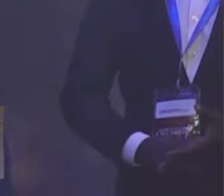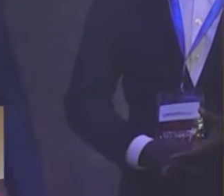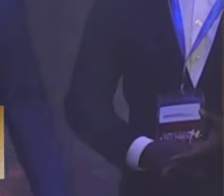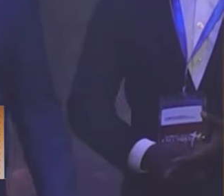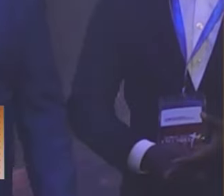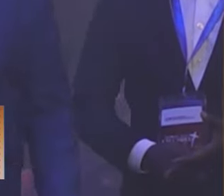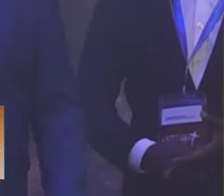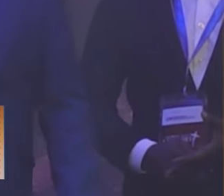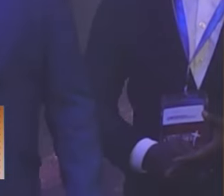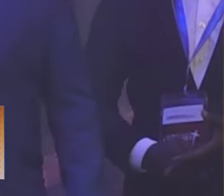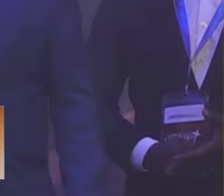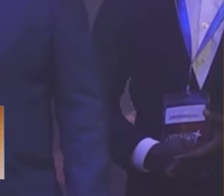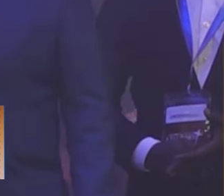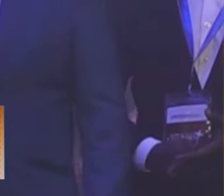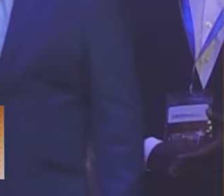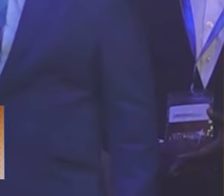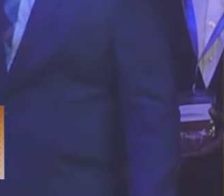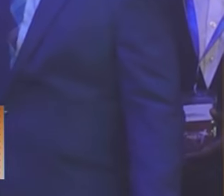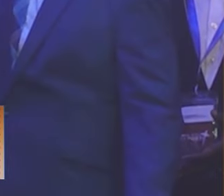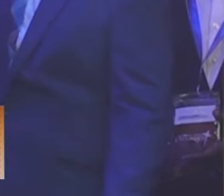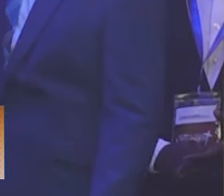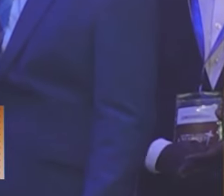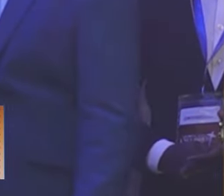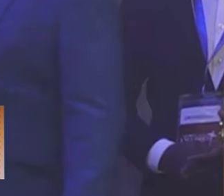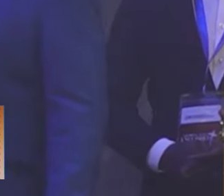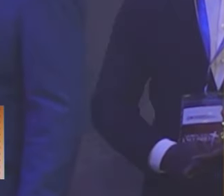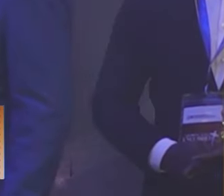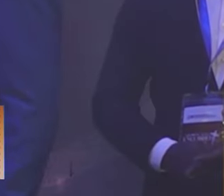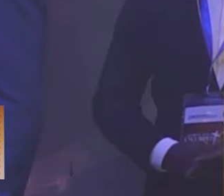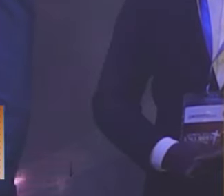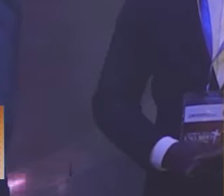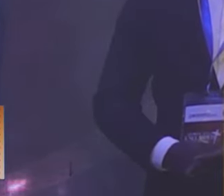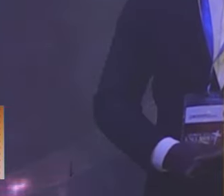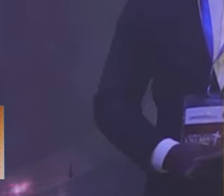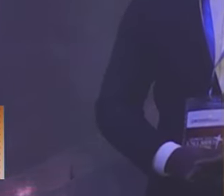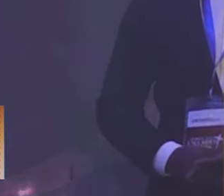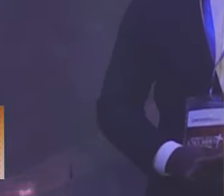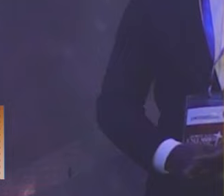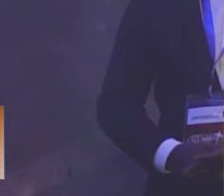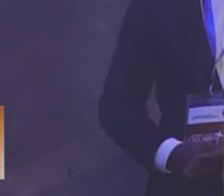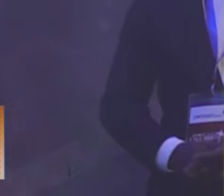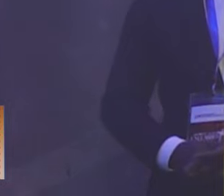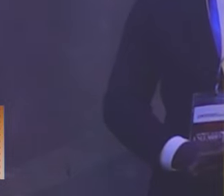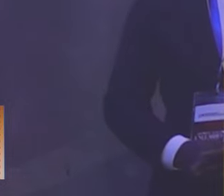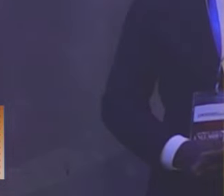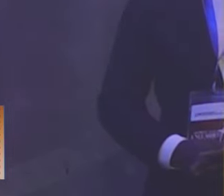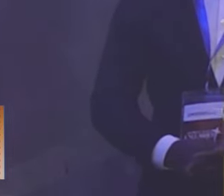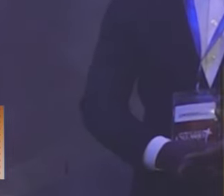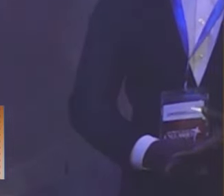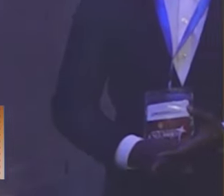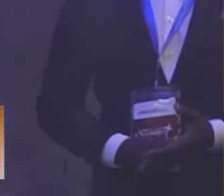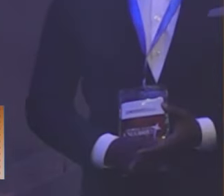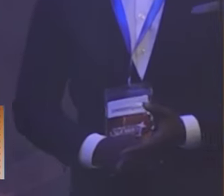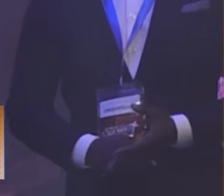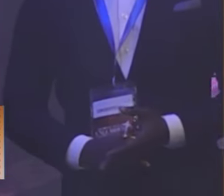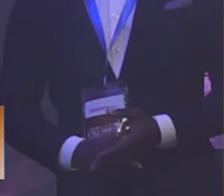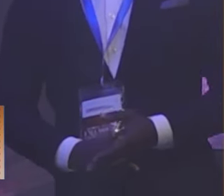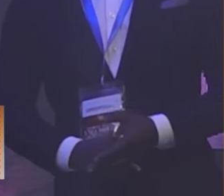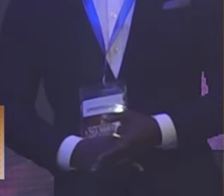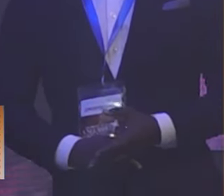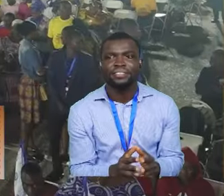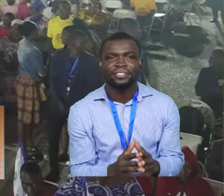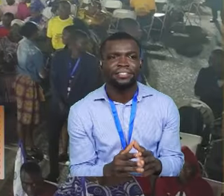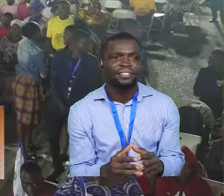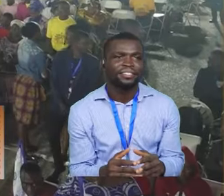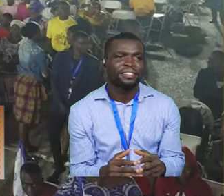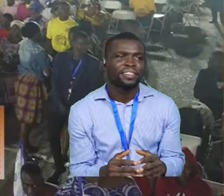is saving. They are still coming. They are still coming. They are still coming.